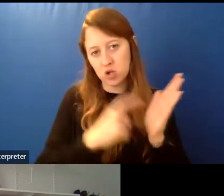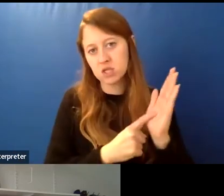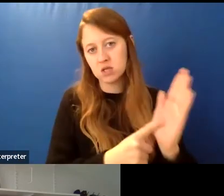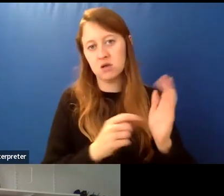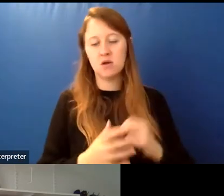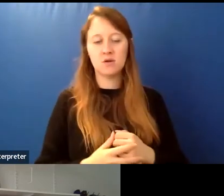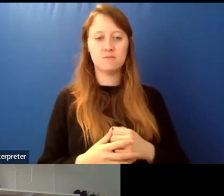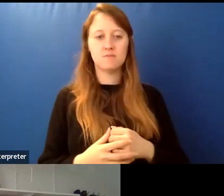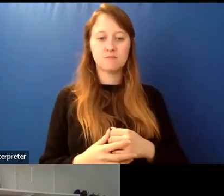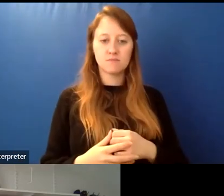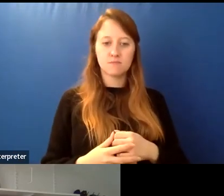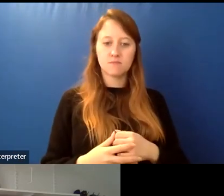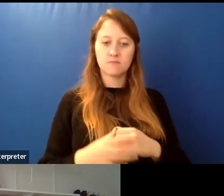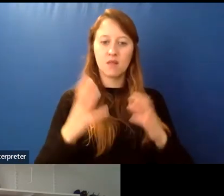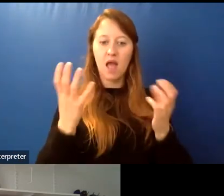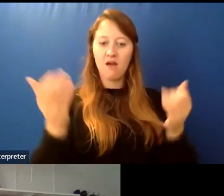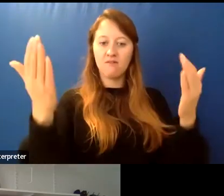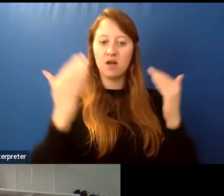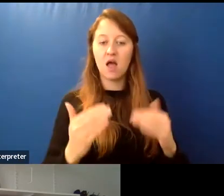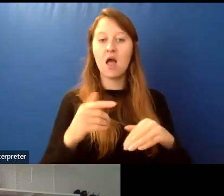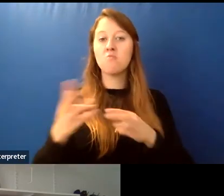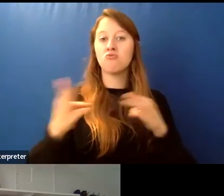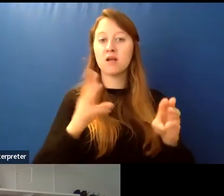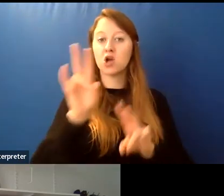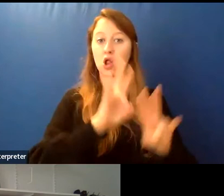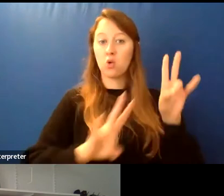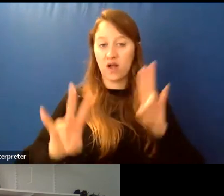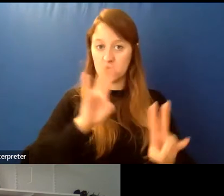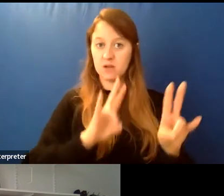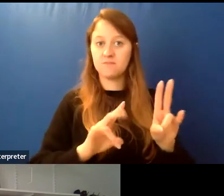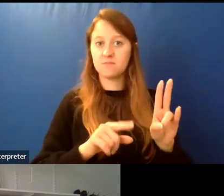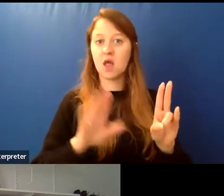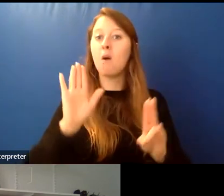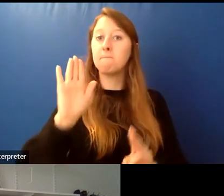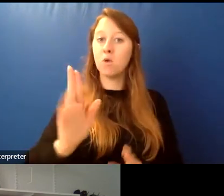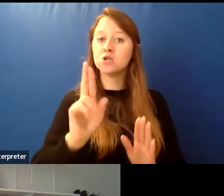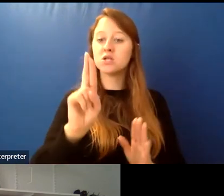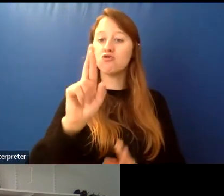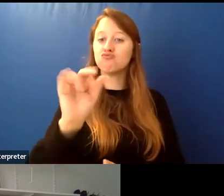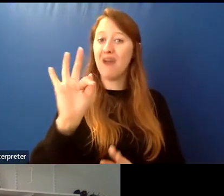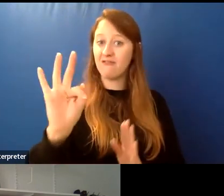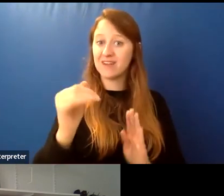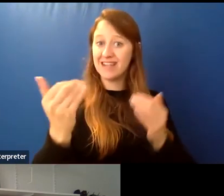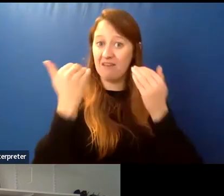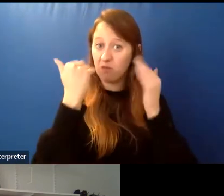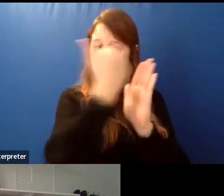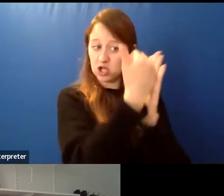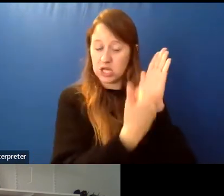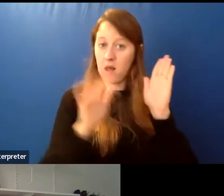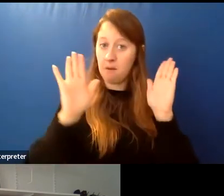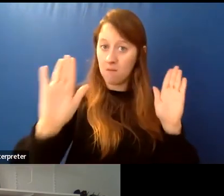There's a practical question here on, is it better to reference the data you provide, or can I highlight the